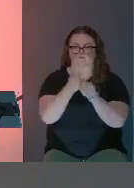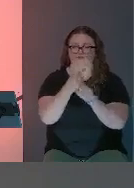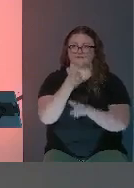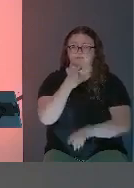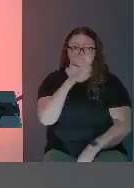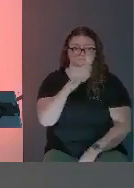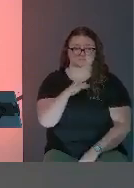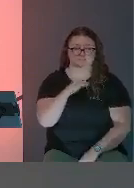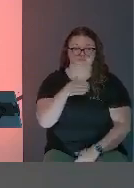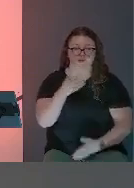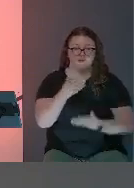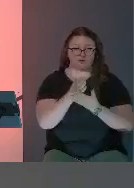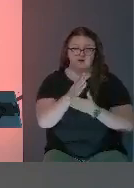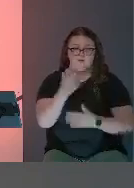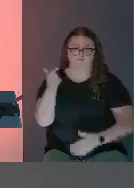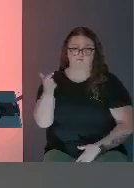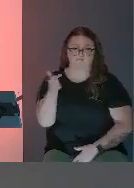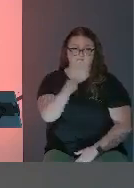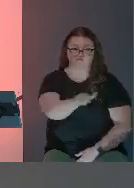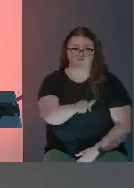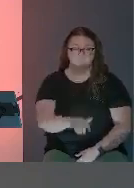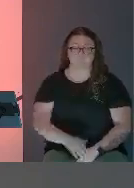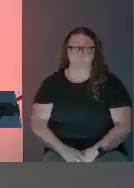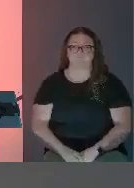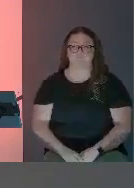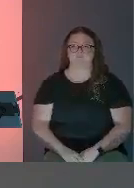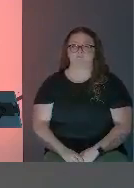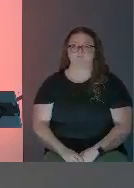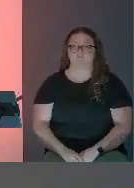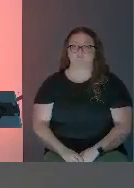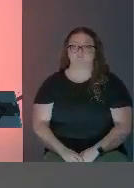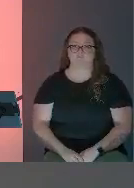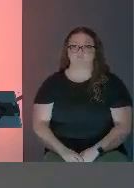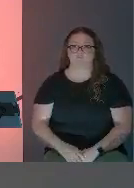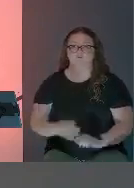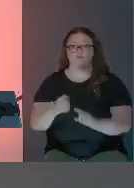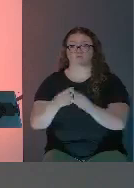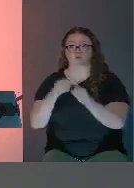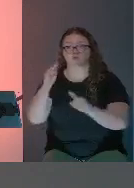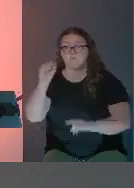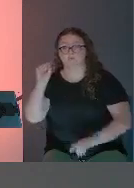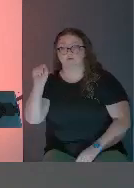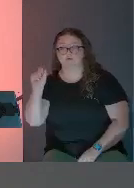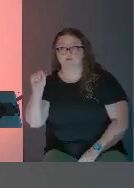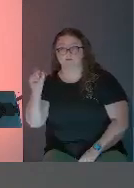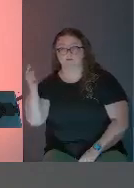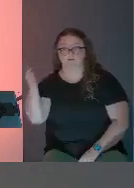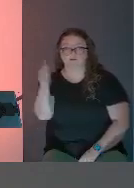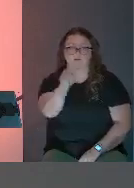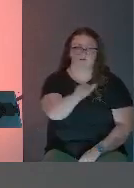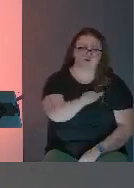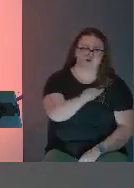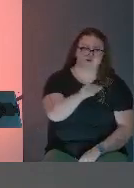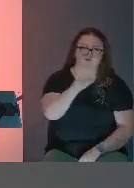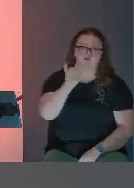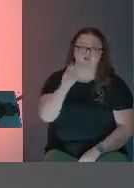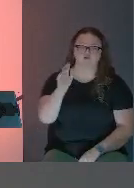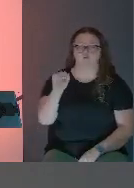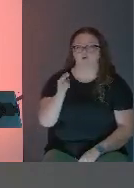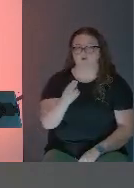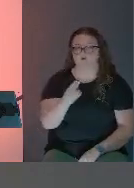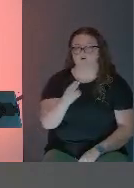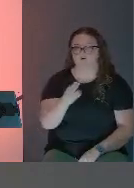it's your turn now. The baton has been passed to you, Joshua. Moses, my